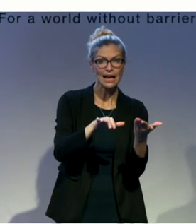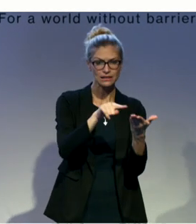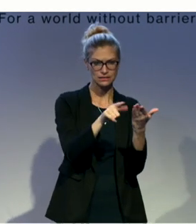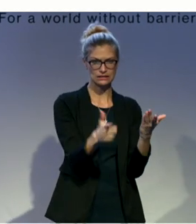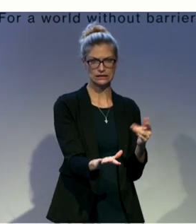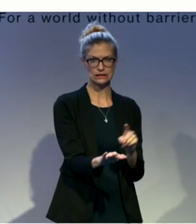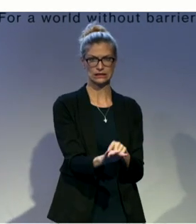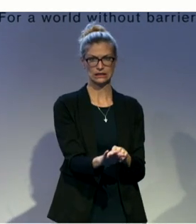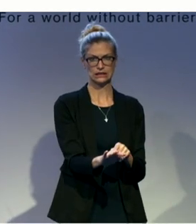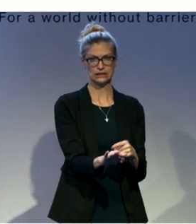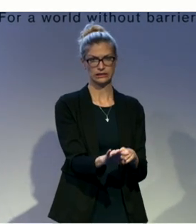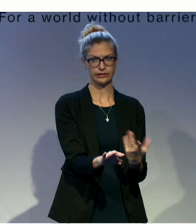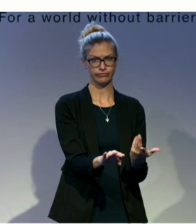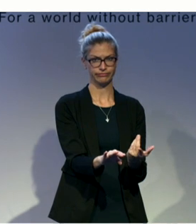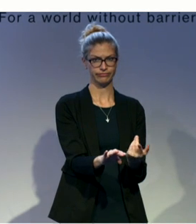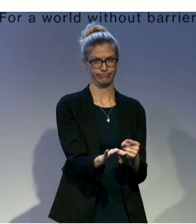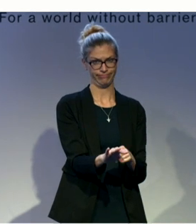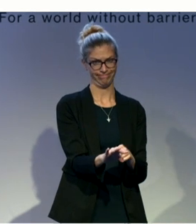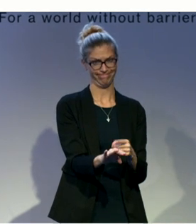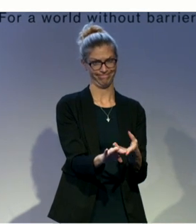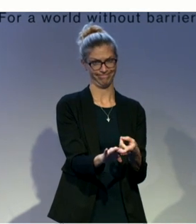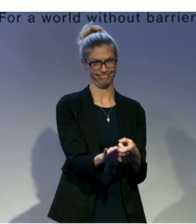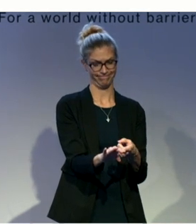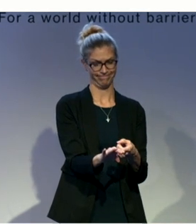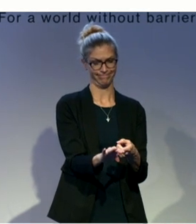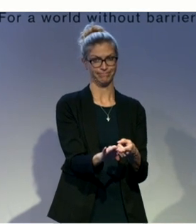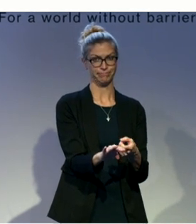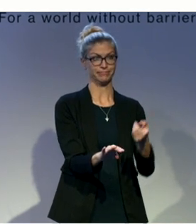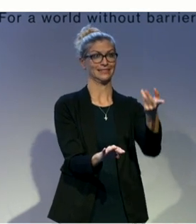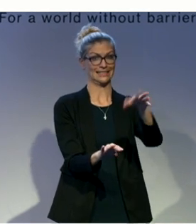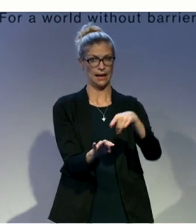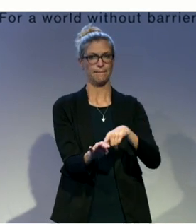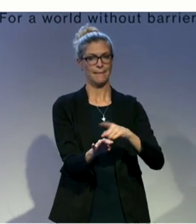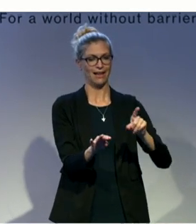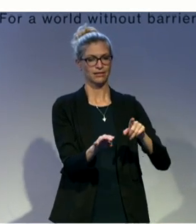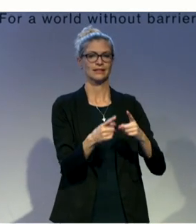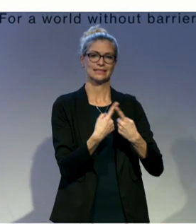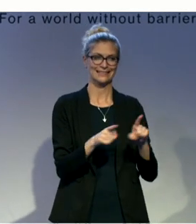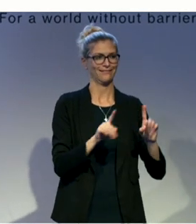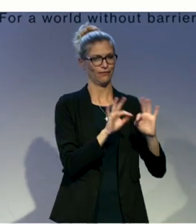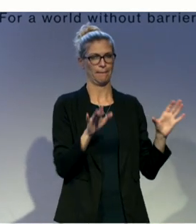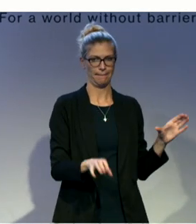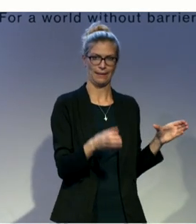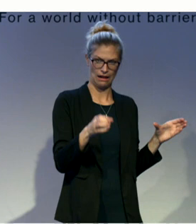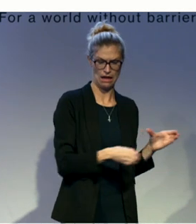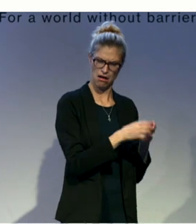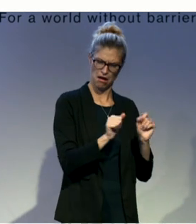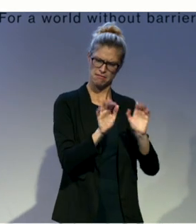it, so the family members can stay in the same flat with the same conditions for everyone,